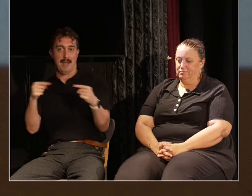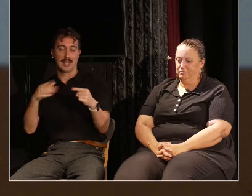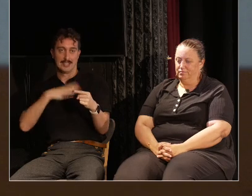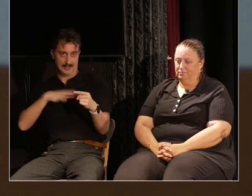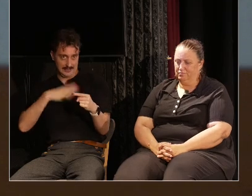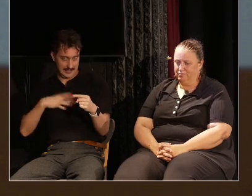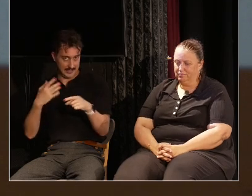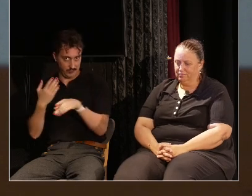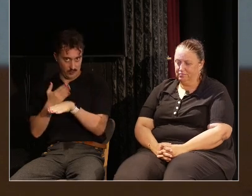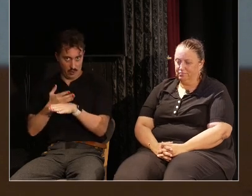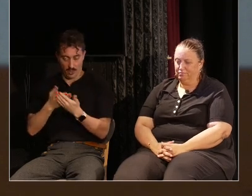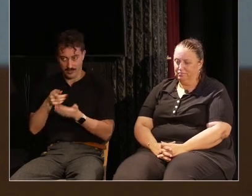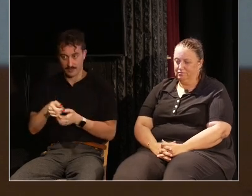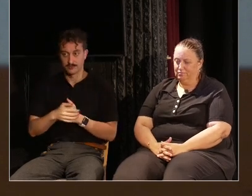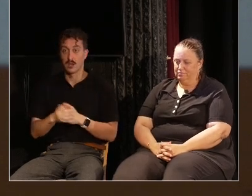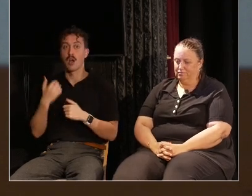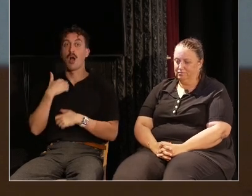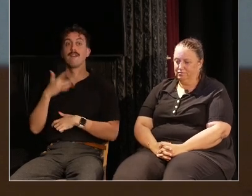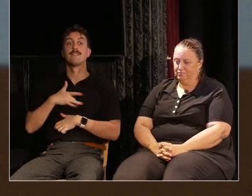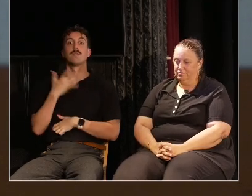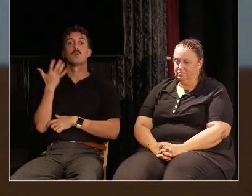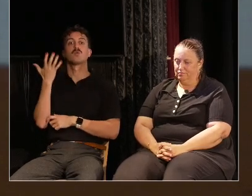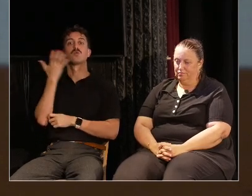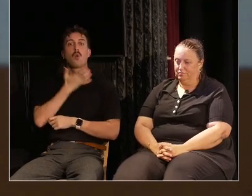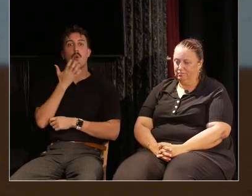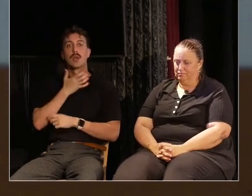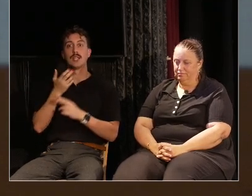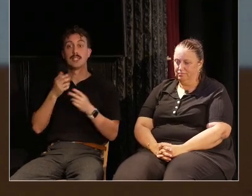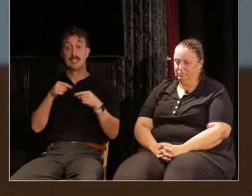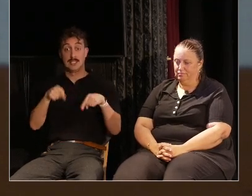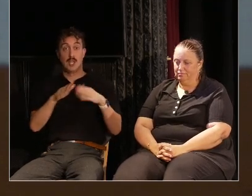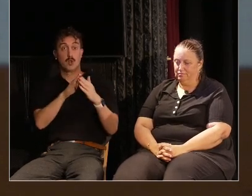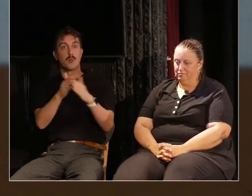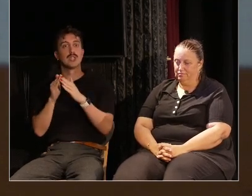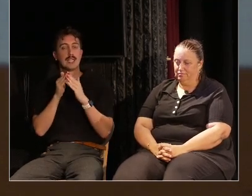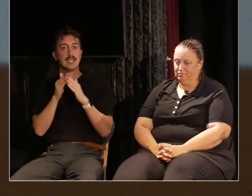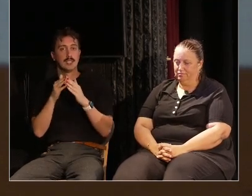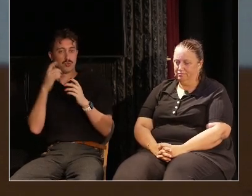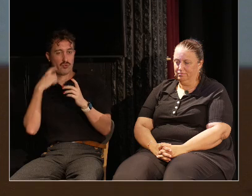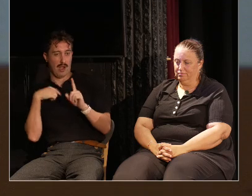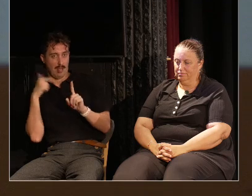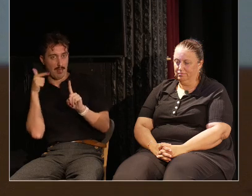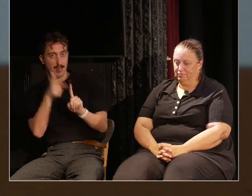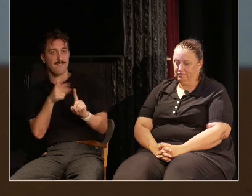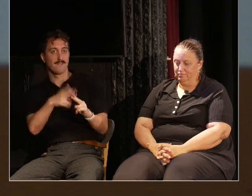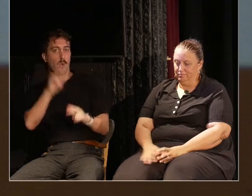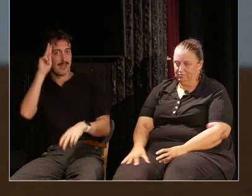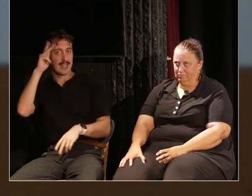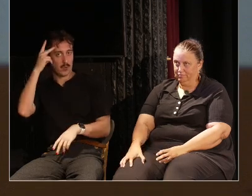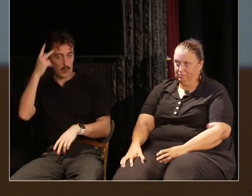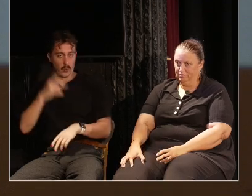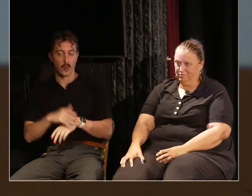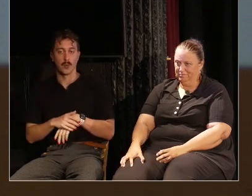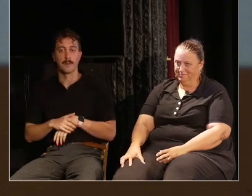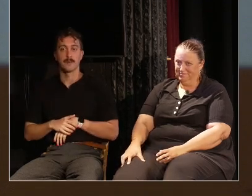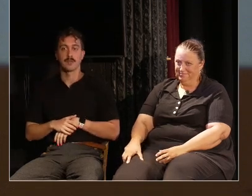that people have used this community to tee off on for political purposes, and that's why